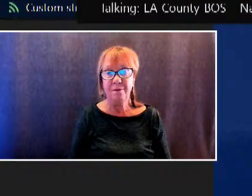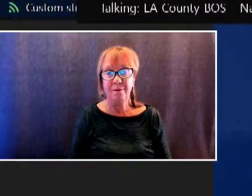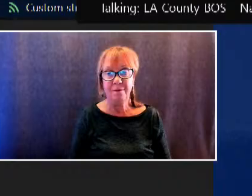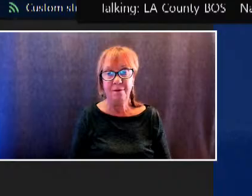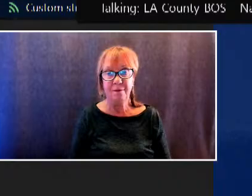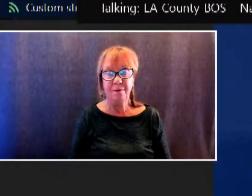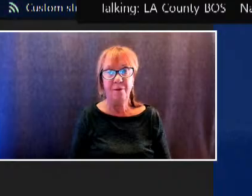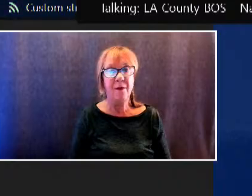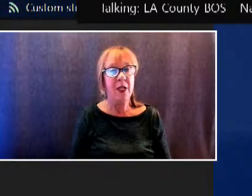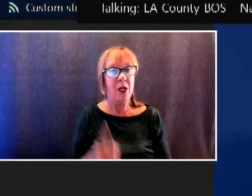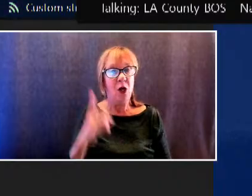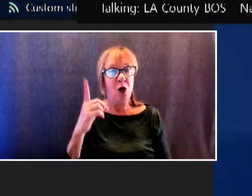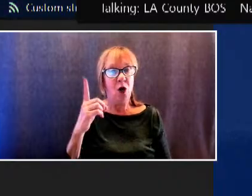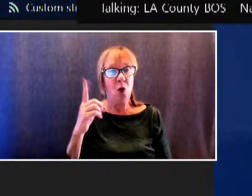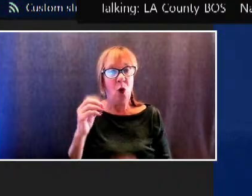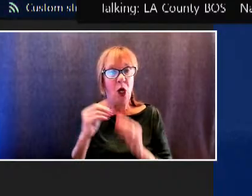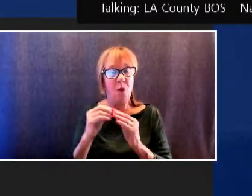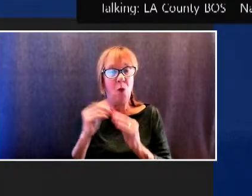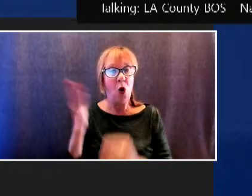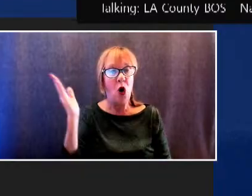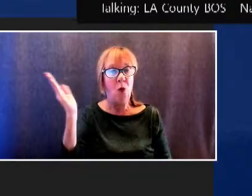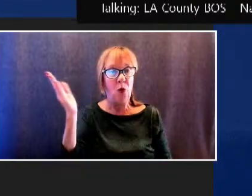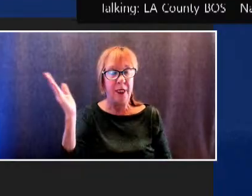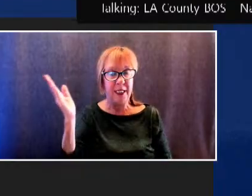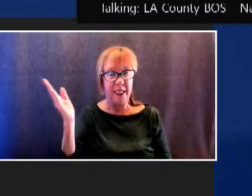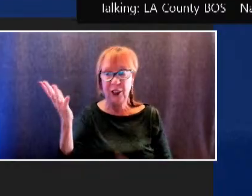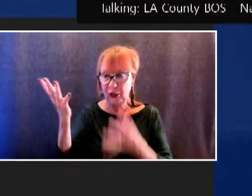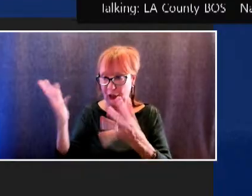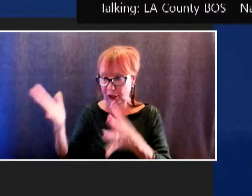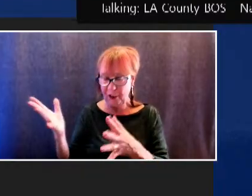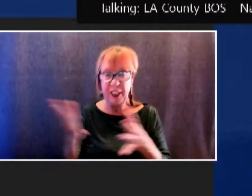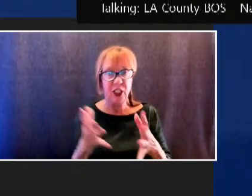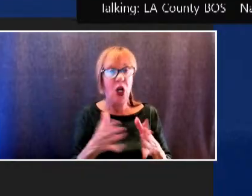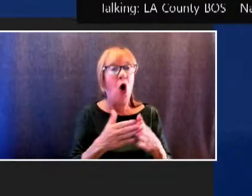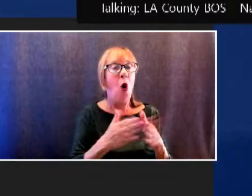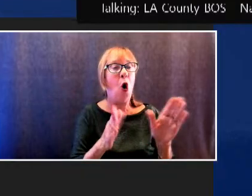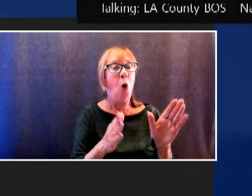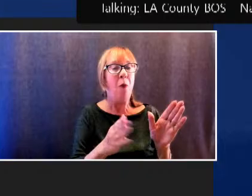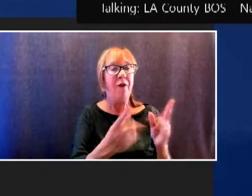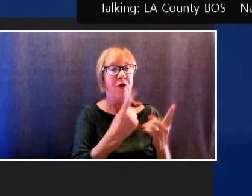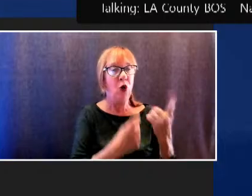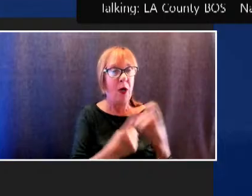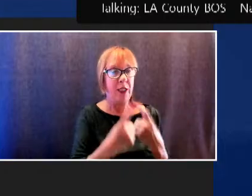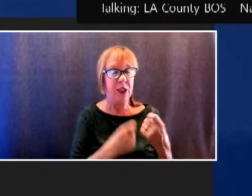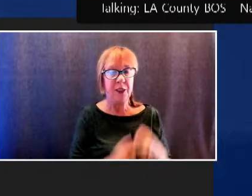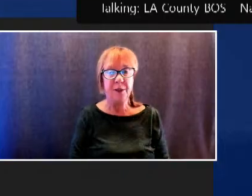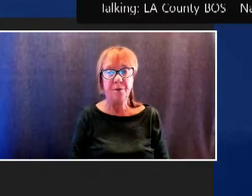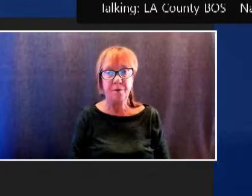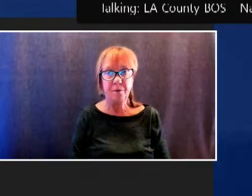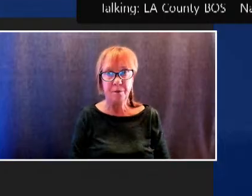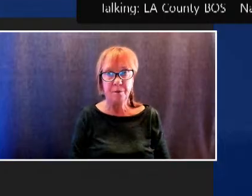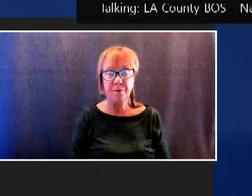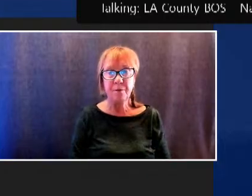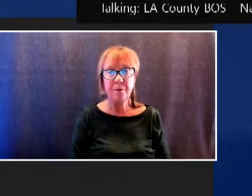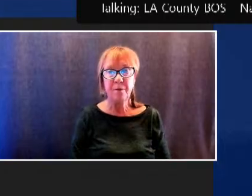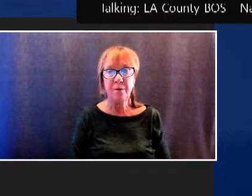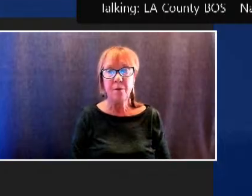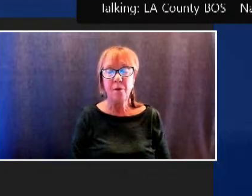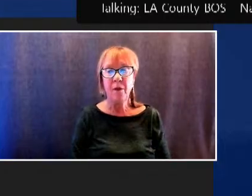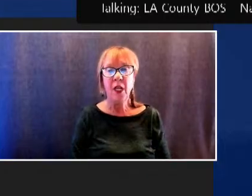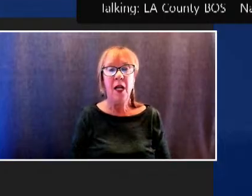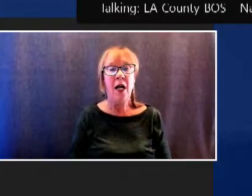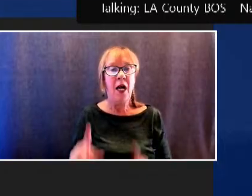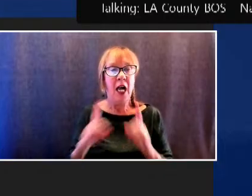Thank you. We have one more presentation before we transition over to our questions, and that is with Dr. Michelle Majors with